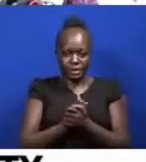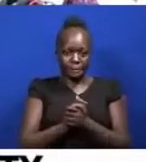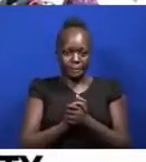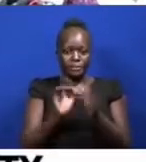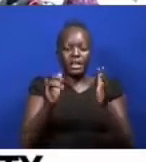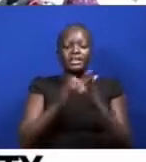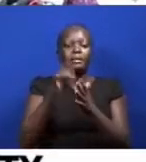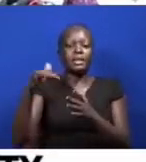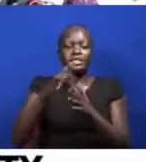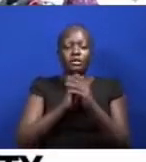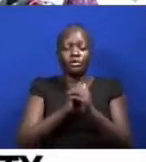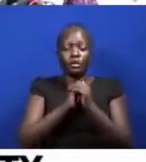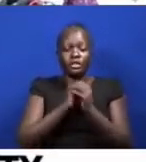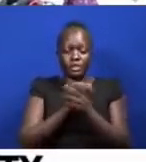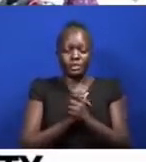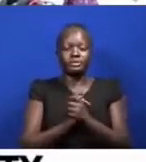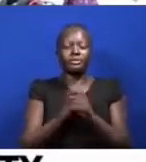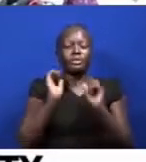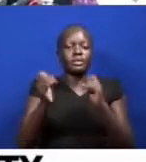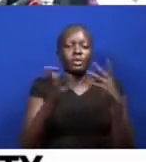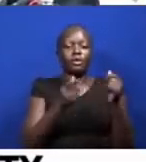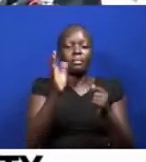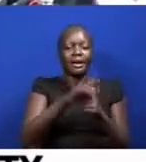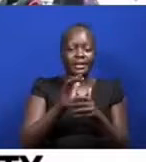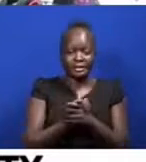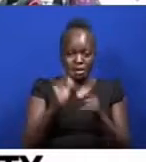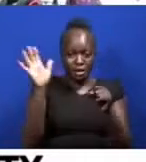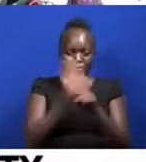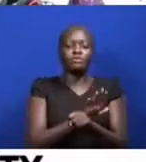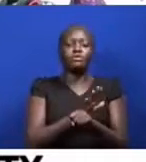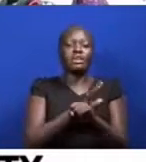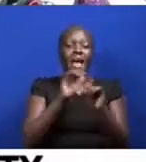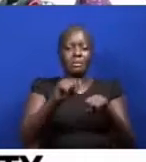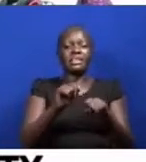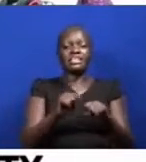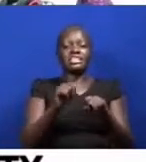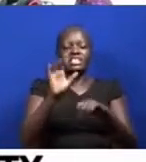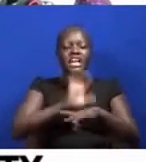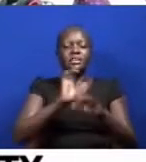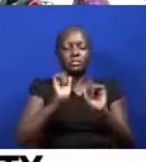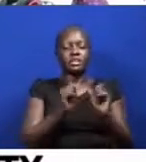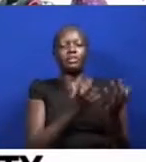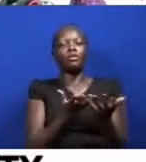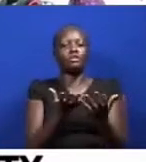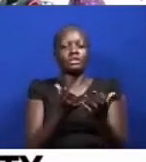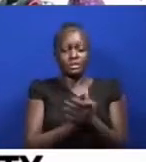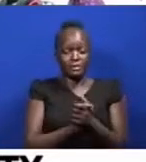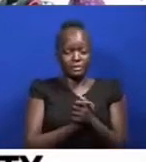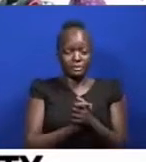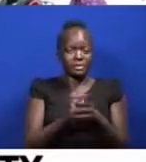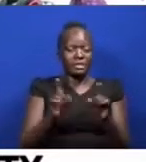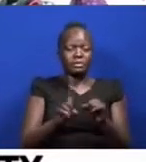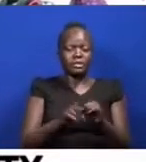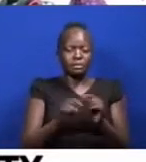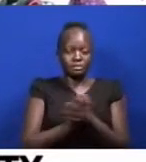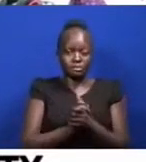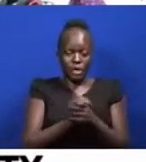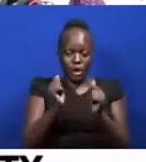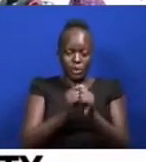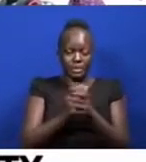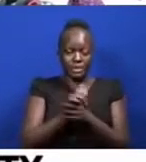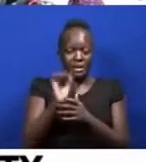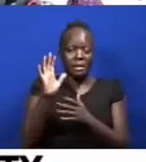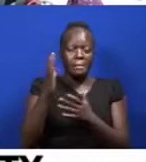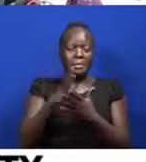the places of worship can resume full capacity according to the Phase